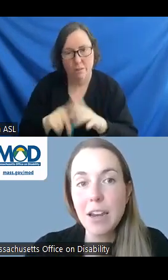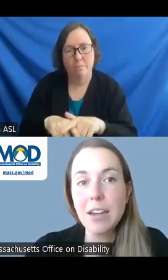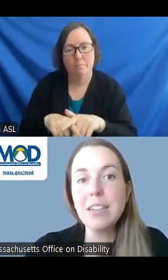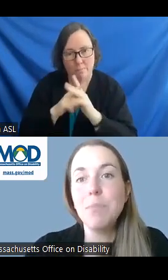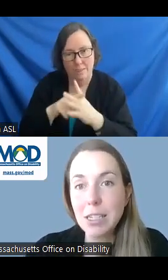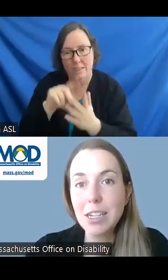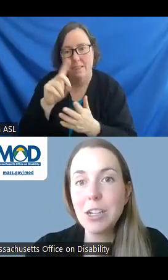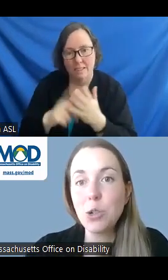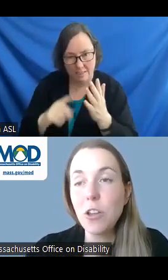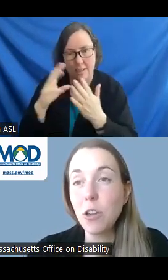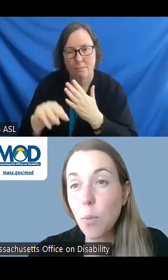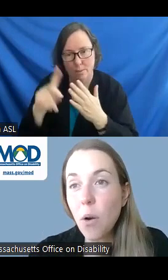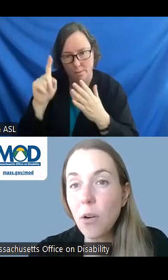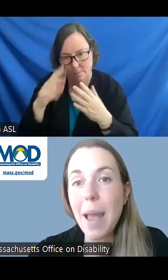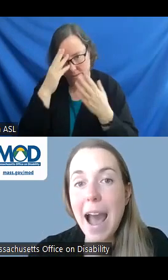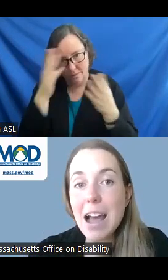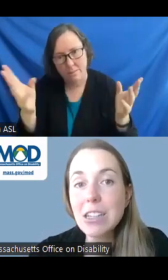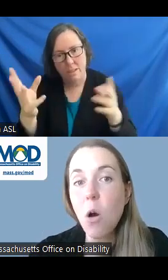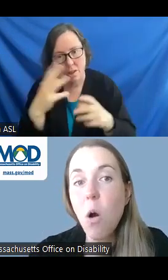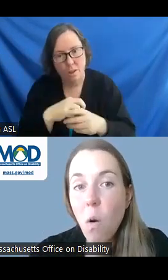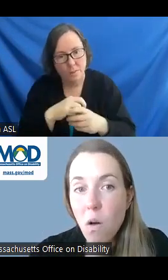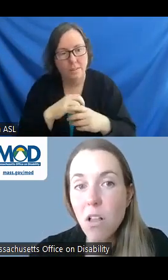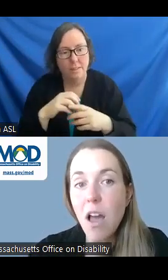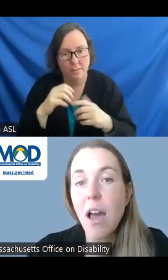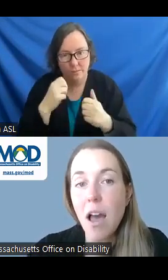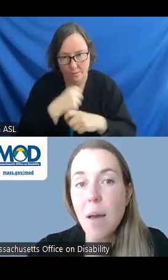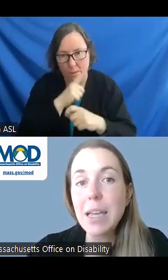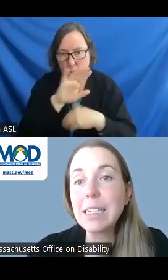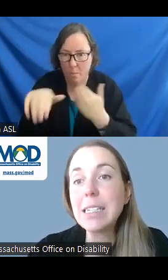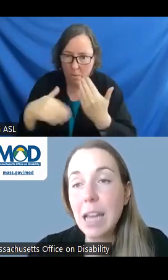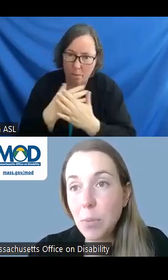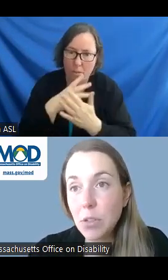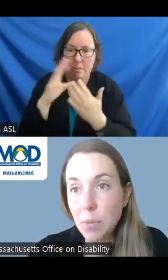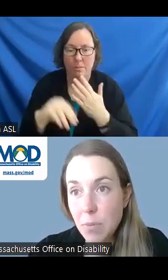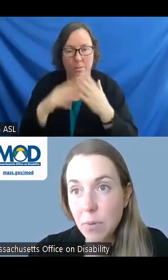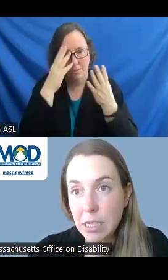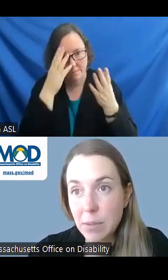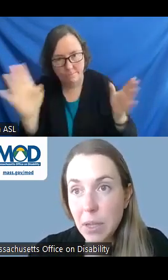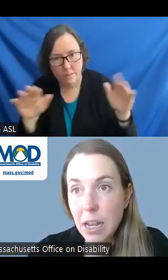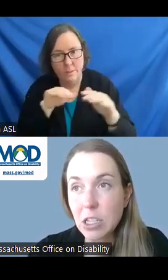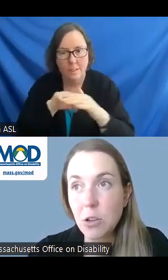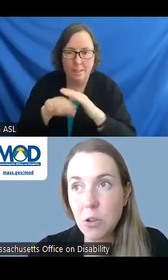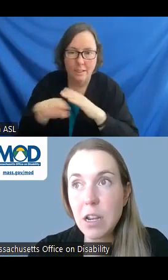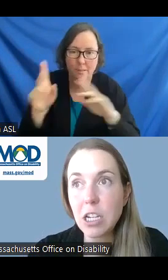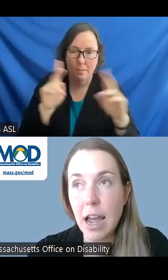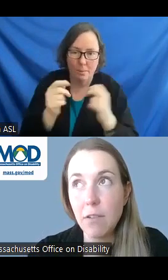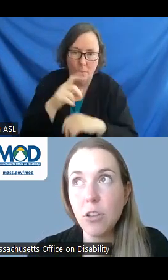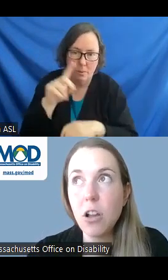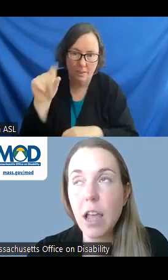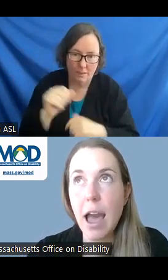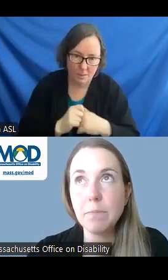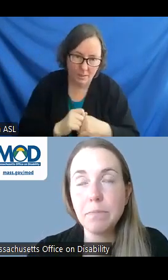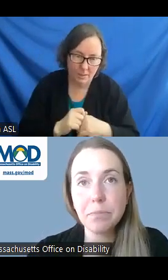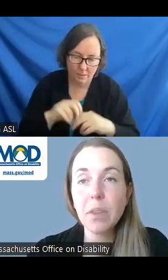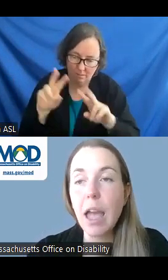Public entities must ensure that your program as a whole is accessible to people with disabilities. So you need to kind of